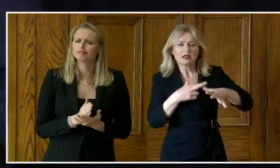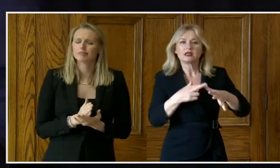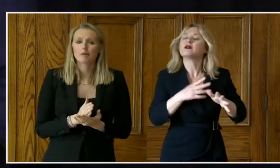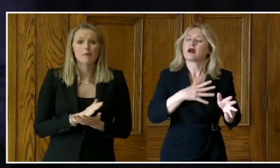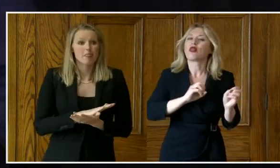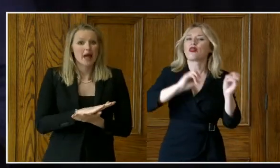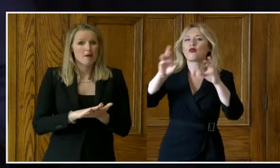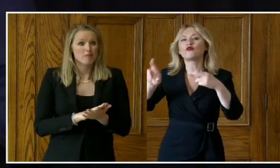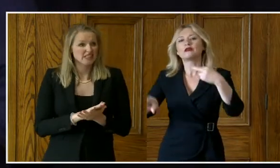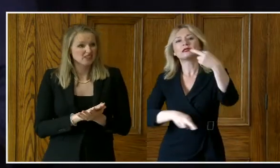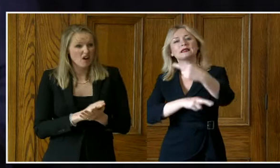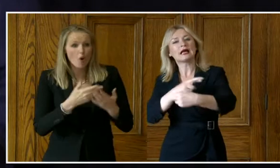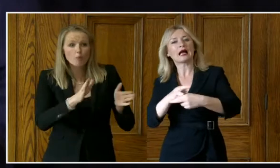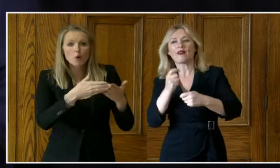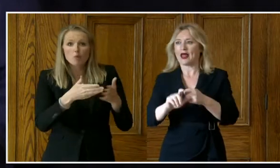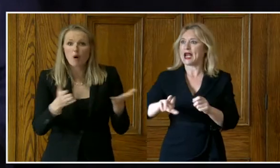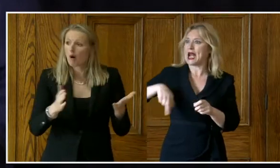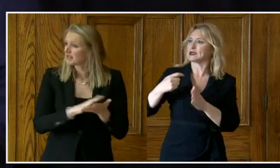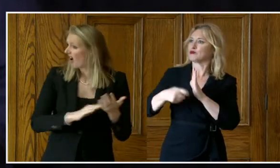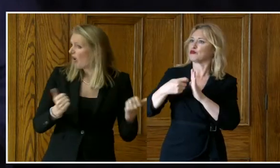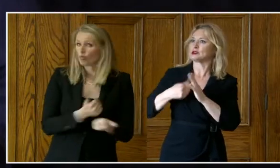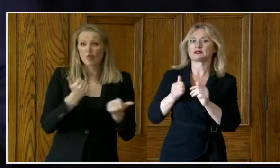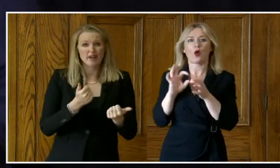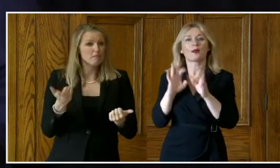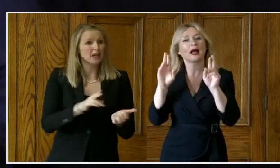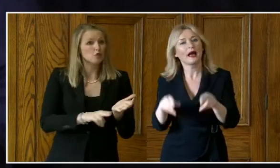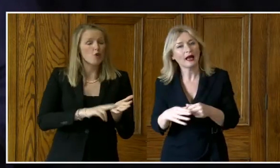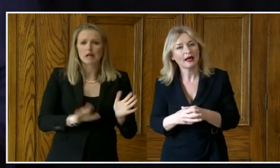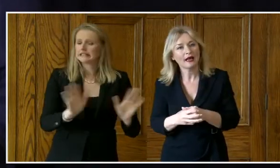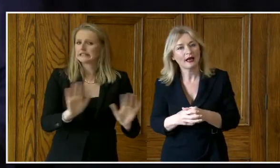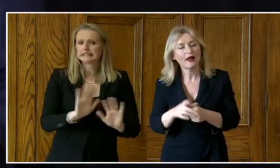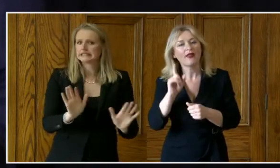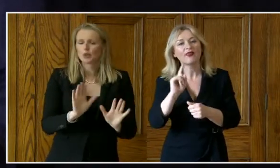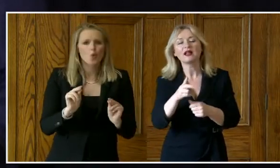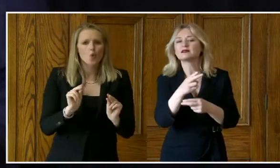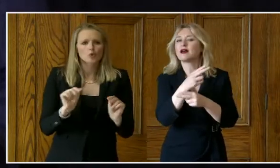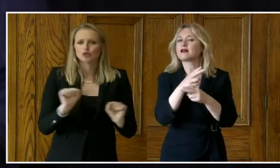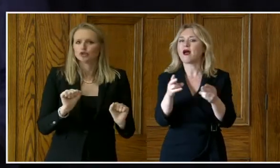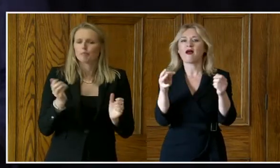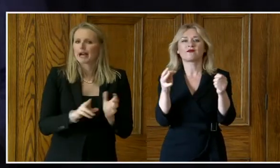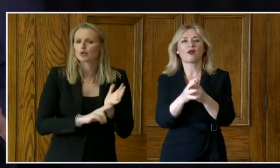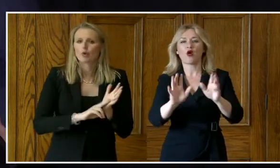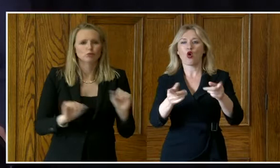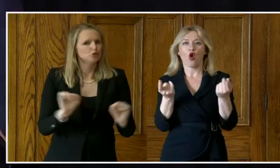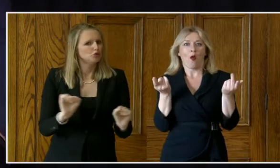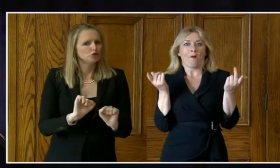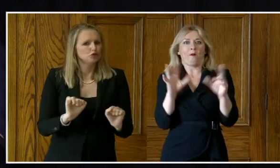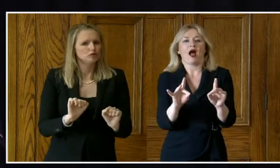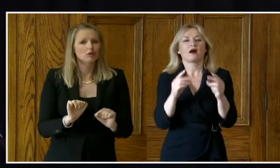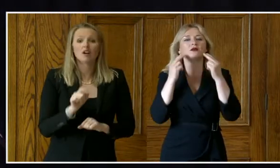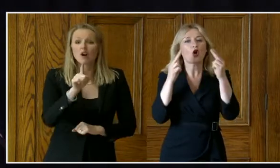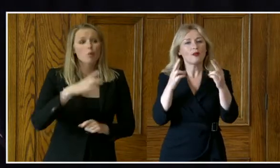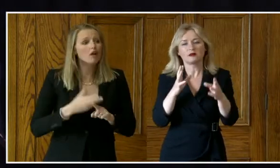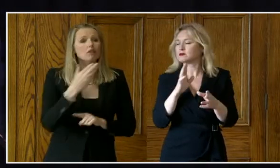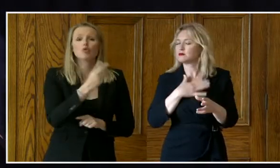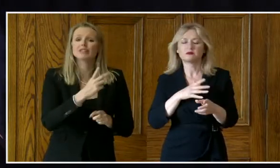guard or we take our eye off the ball. It is not business as usual. If you plan to undertake any of these